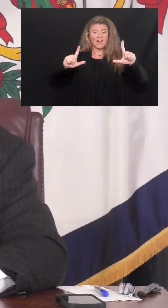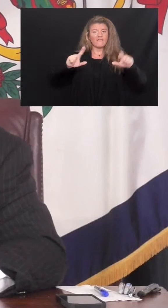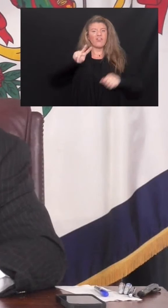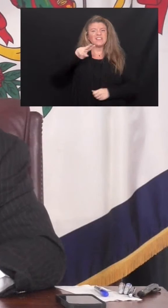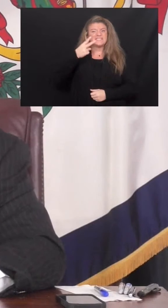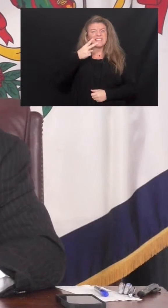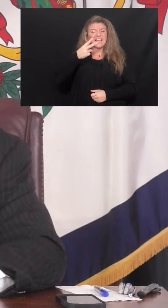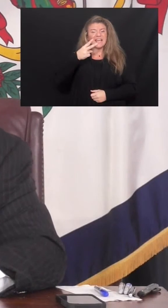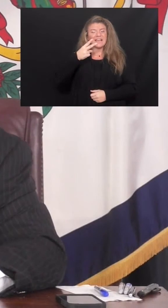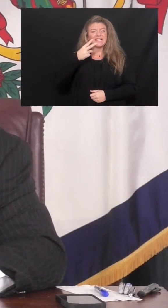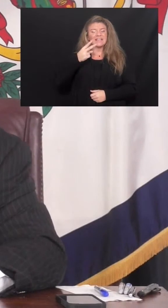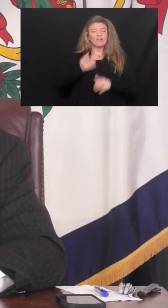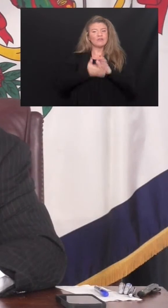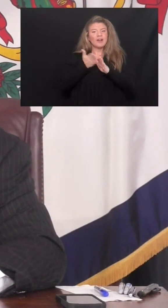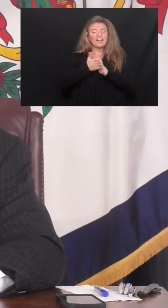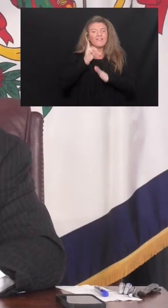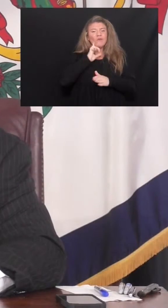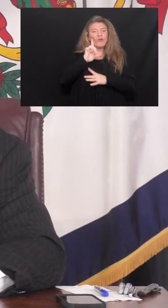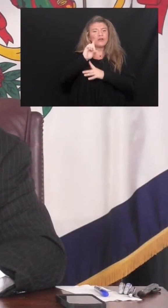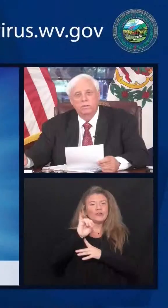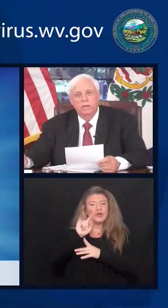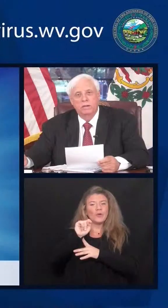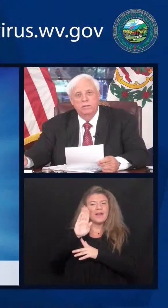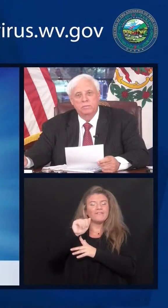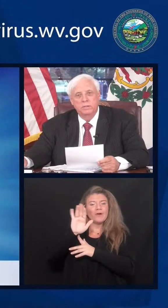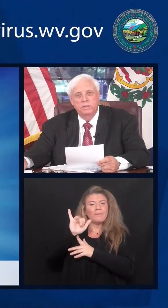second round of the Do It for Baby Dog,